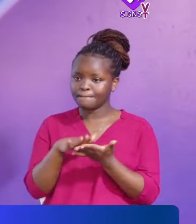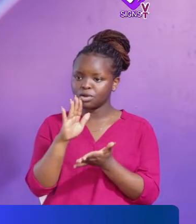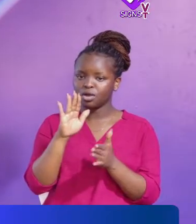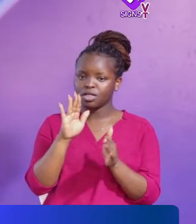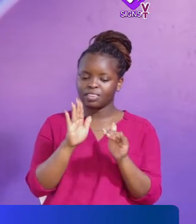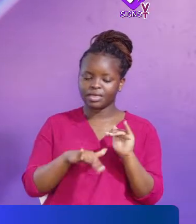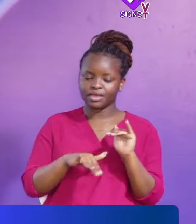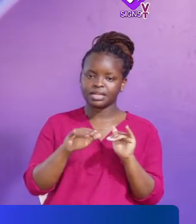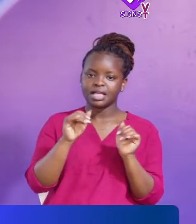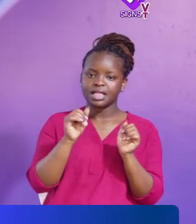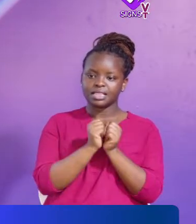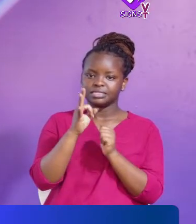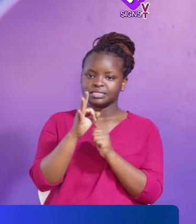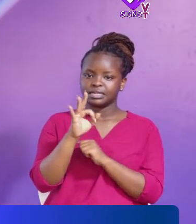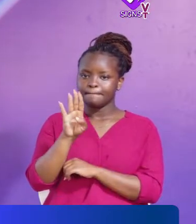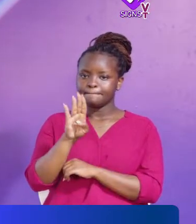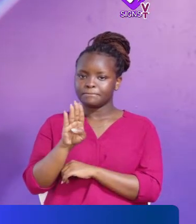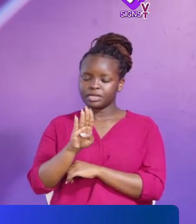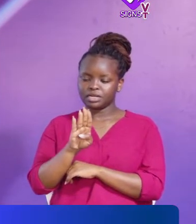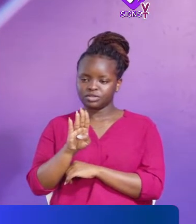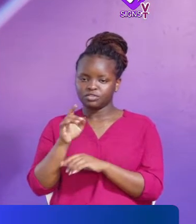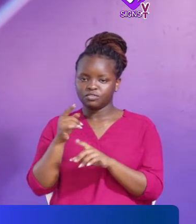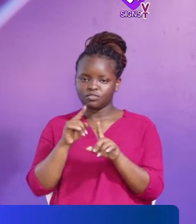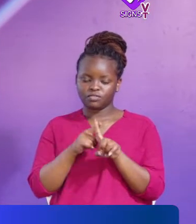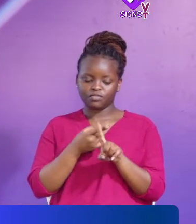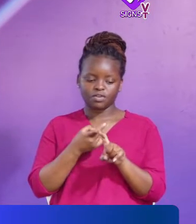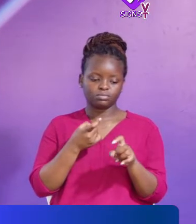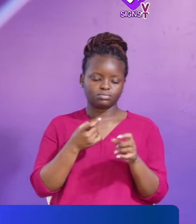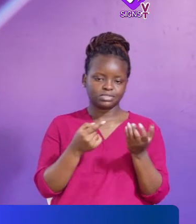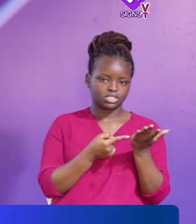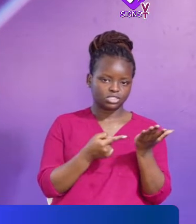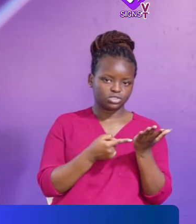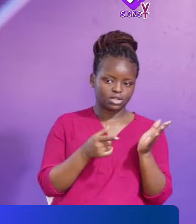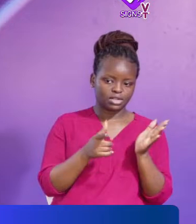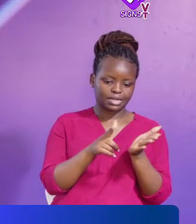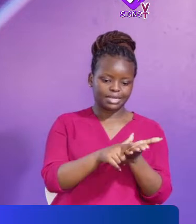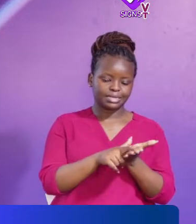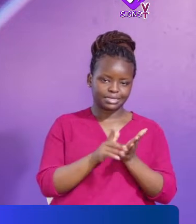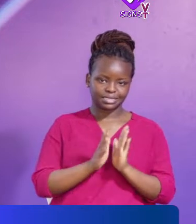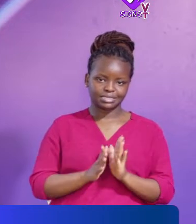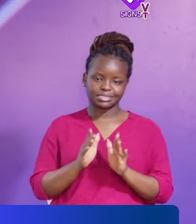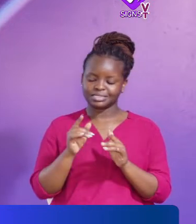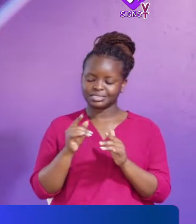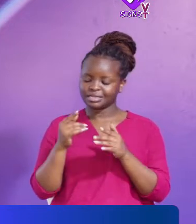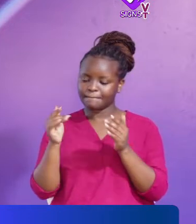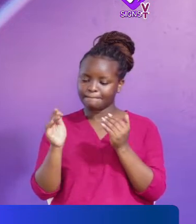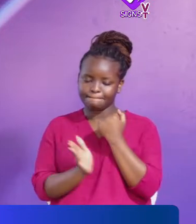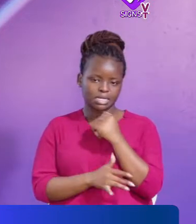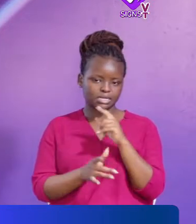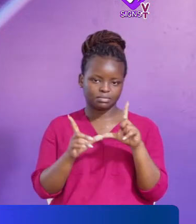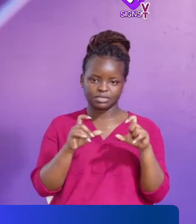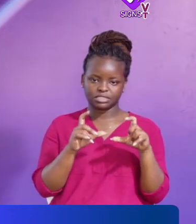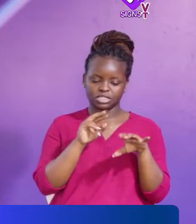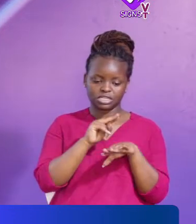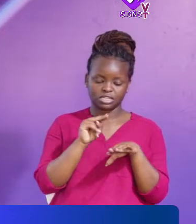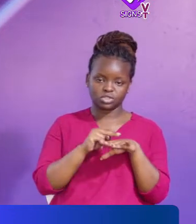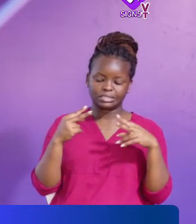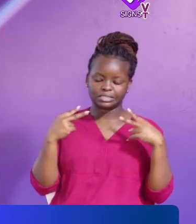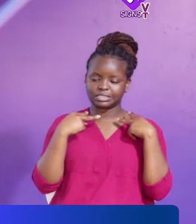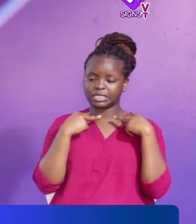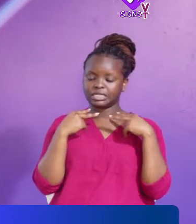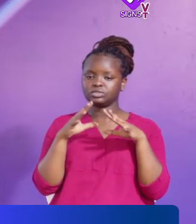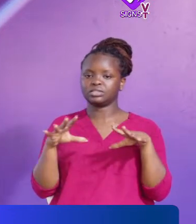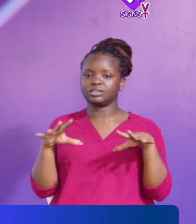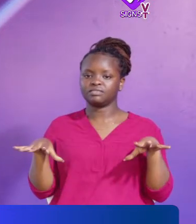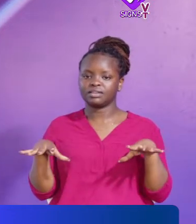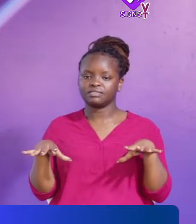a month from digital lenders, mostly to put food on the table. It's a stark picture of a nation struggling to survive, with